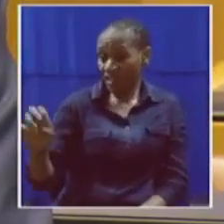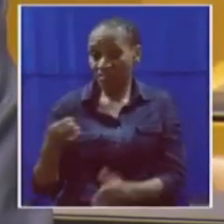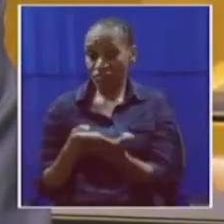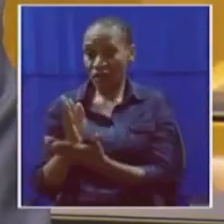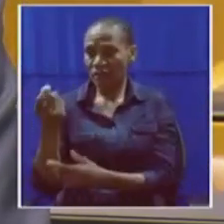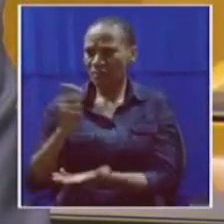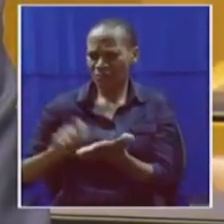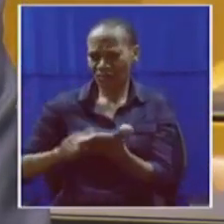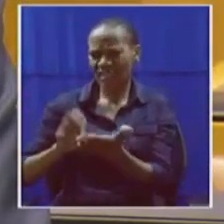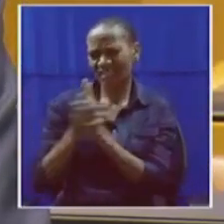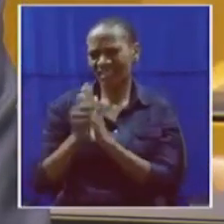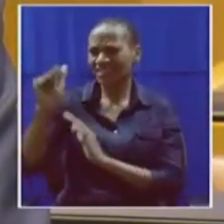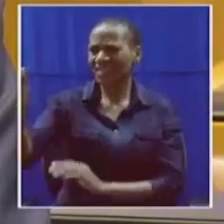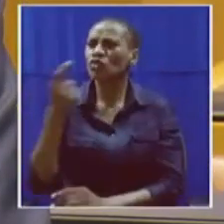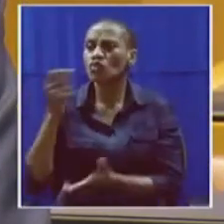skills?